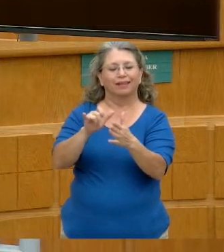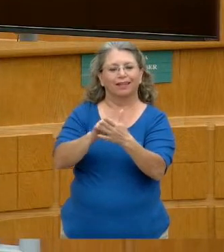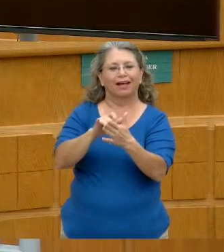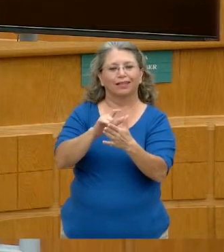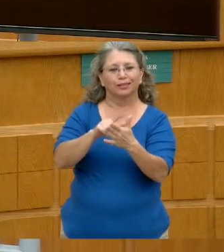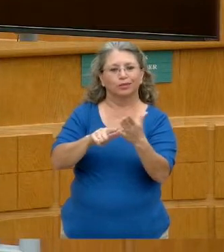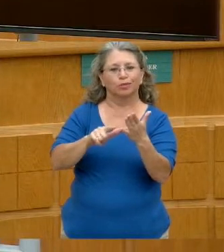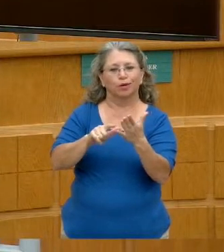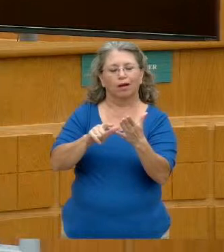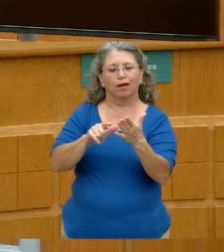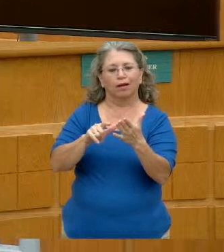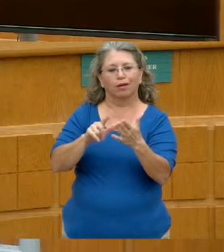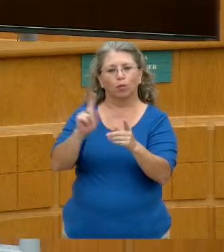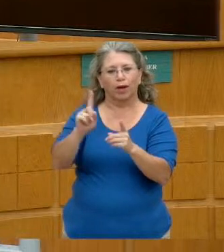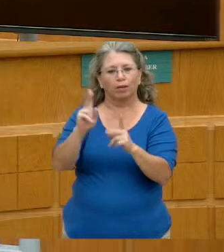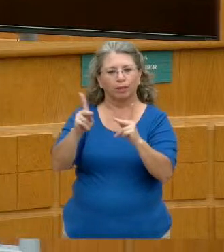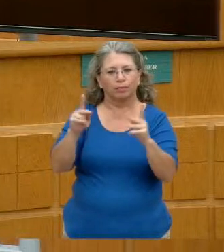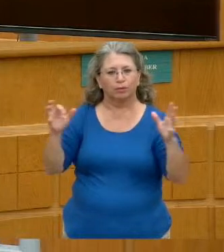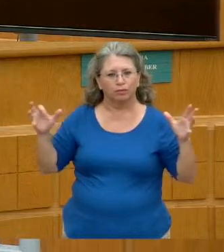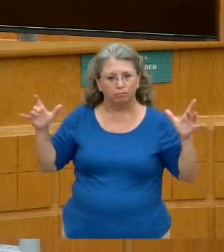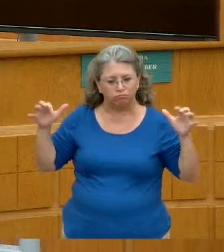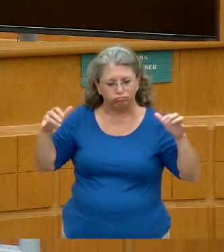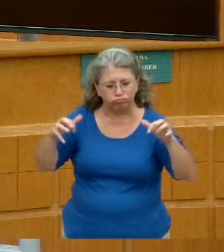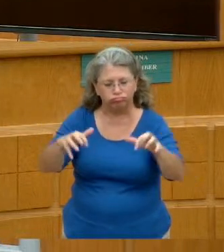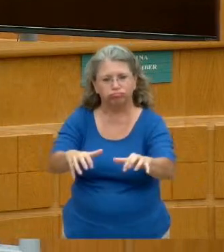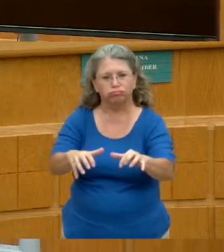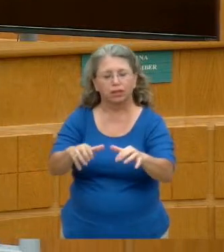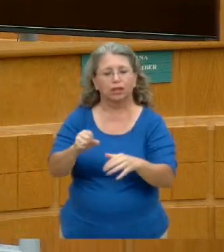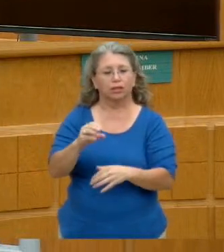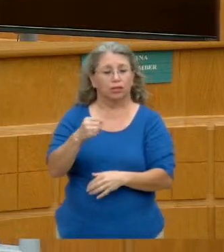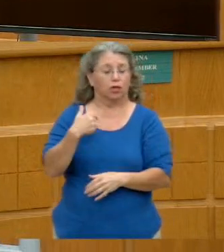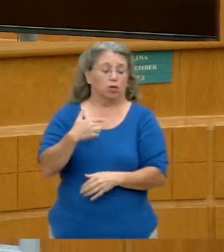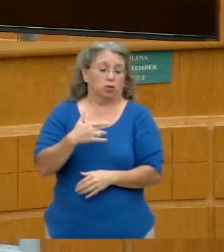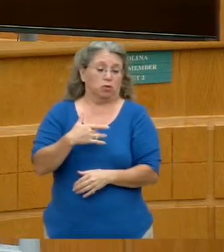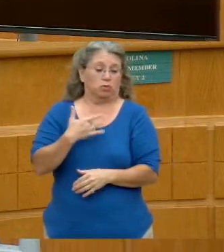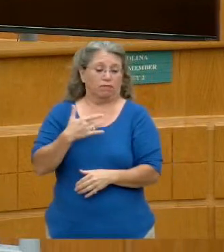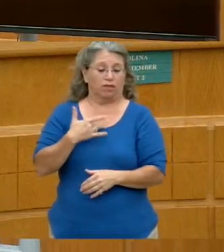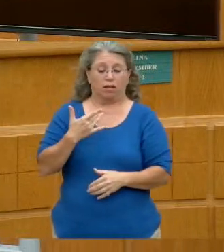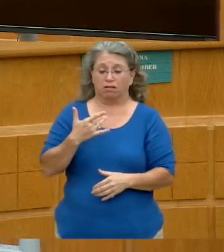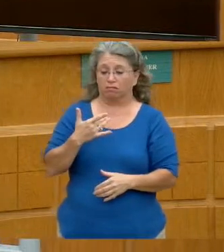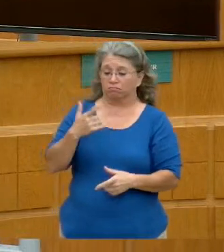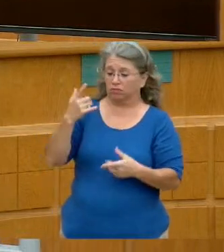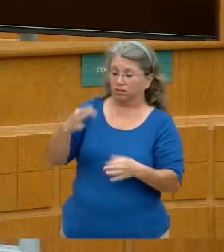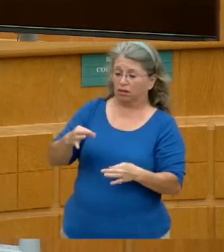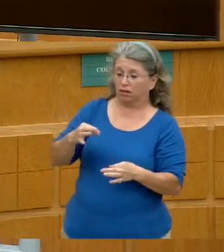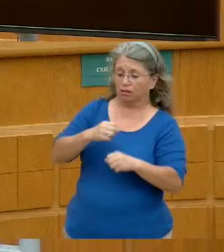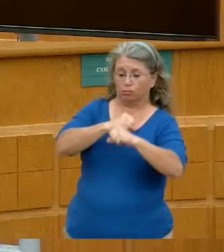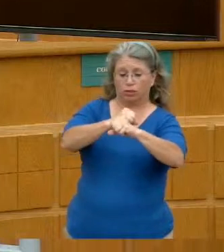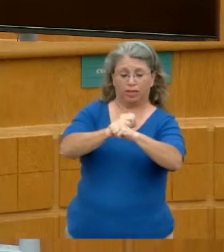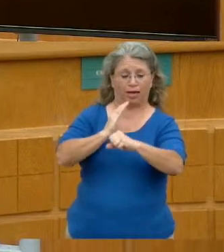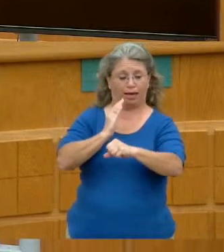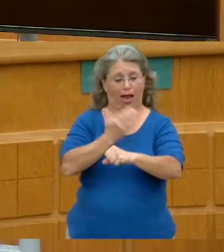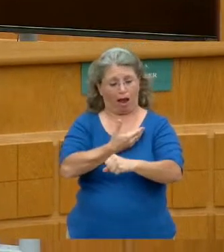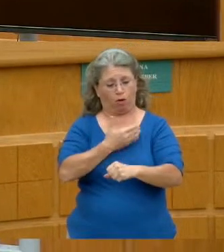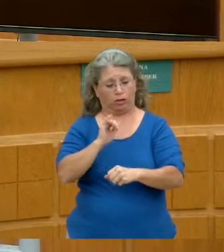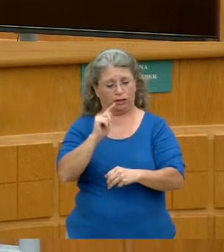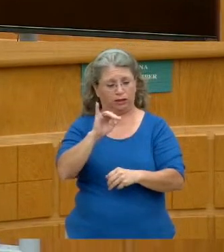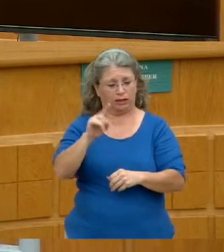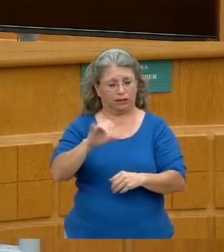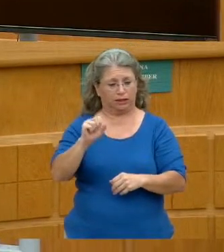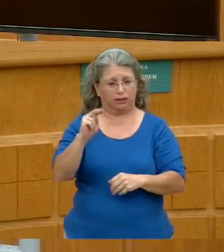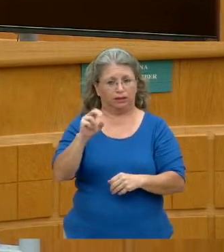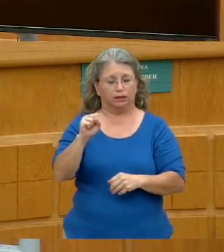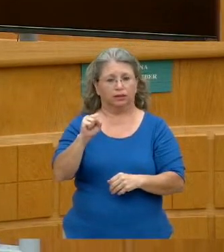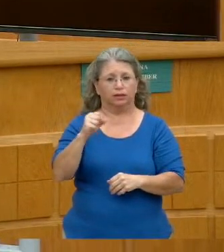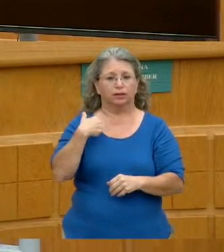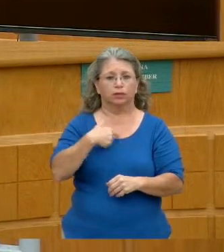town. And so we felt like to protect our citizens, we needed to make that move, and we hope you understand that and